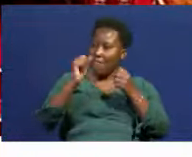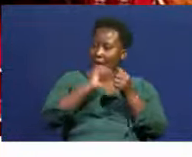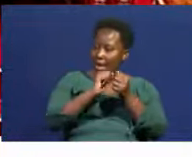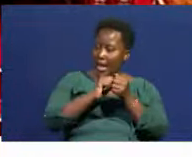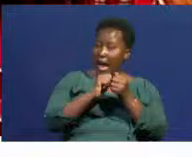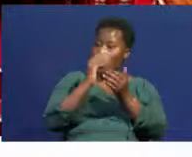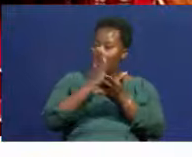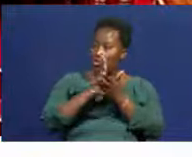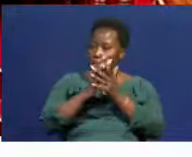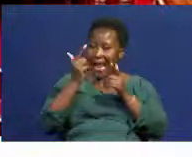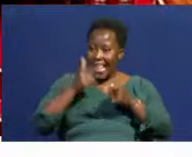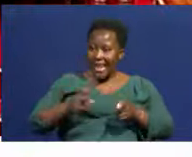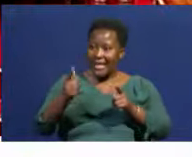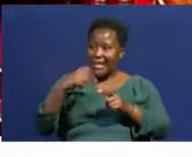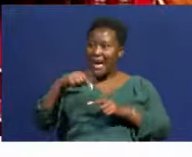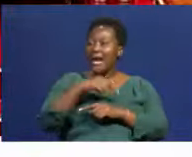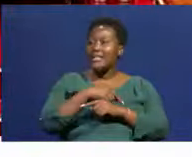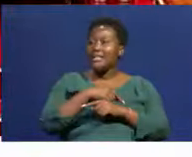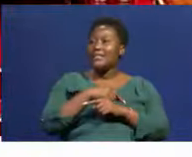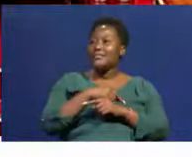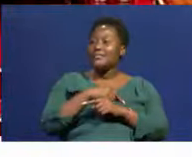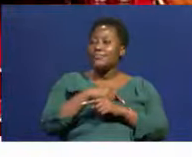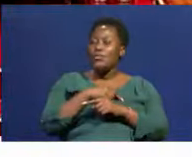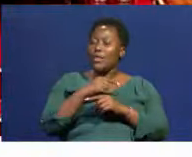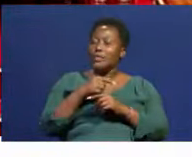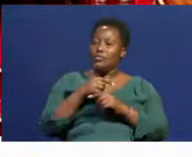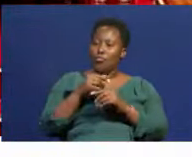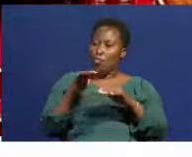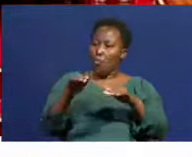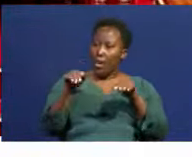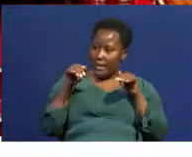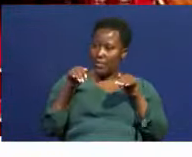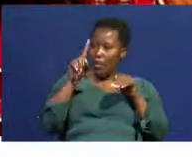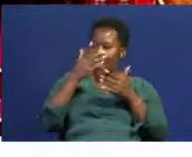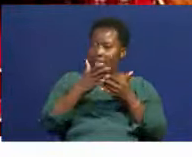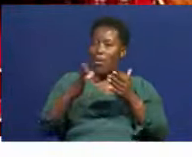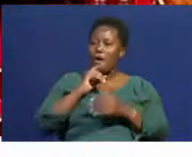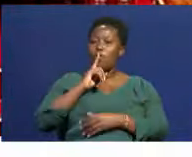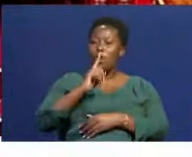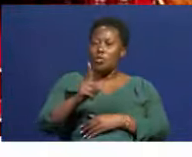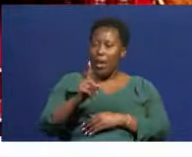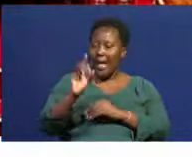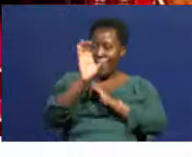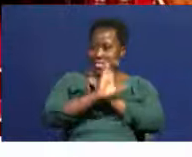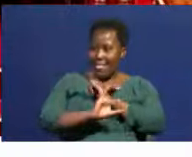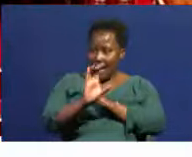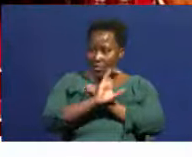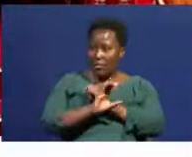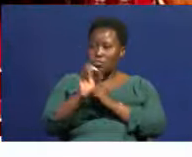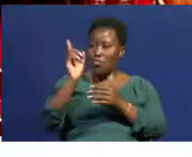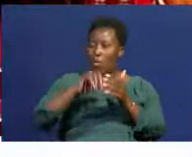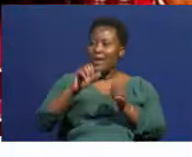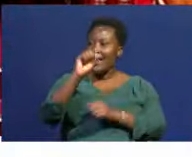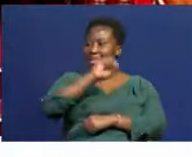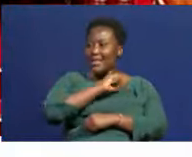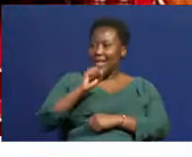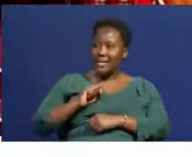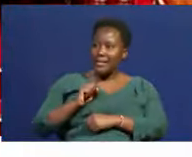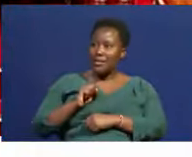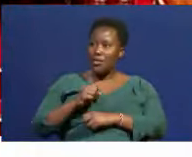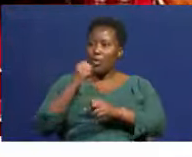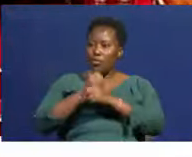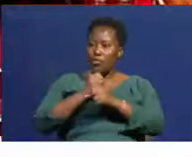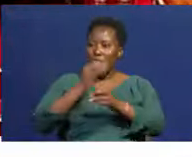And therefore, let us cross the bridge when we get there. But one thing I want to assure the country is the Senate is going to